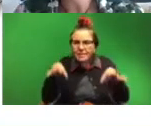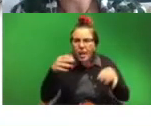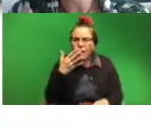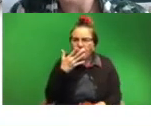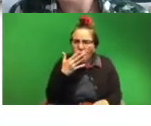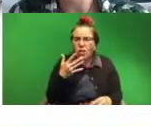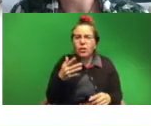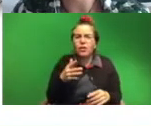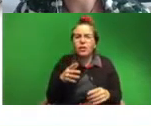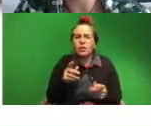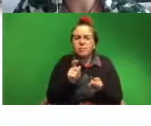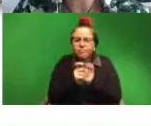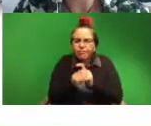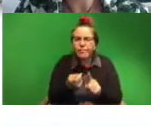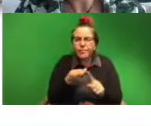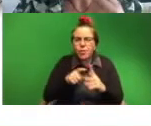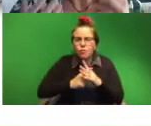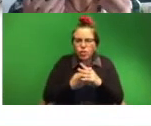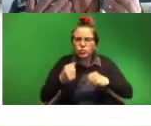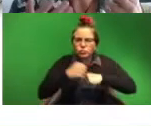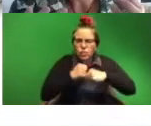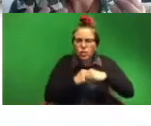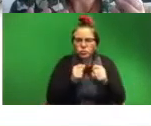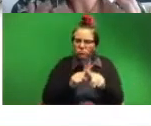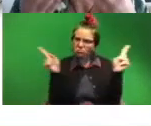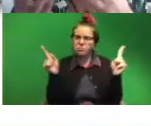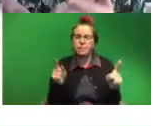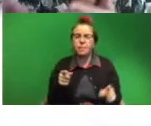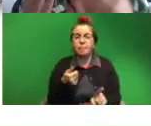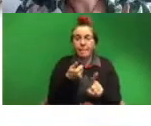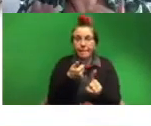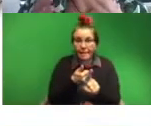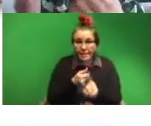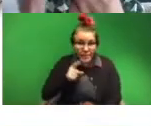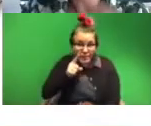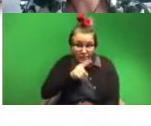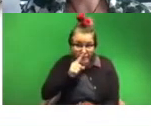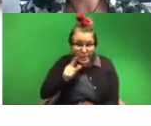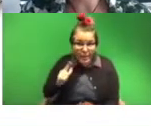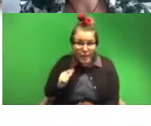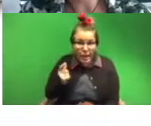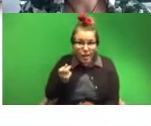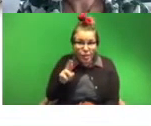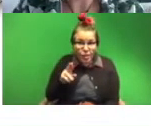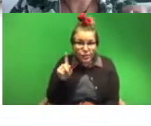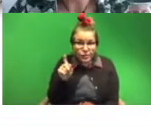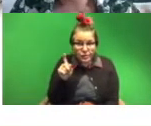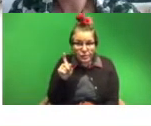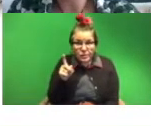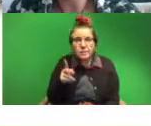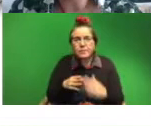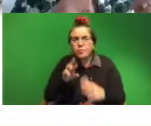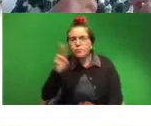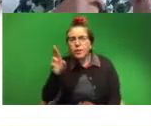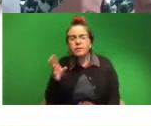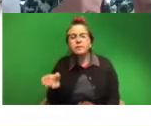completely modified from its original structure. Is it fake leather that you can see on that top right there? Is it